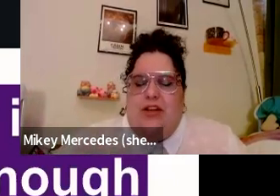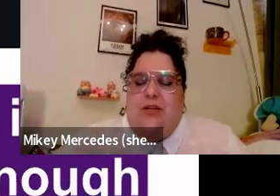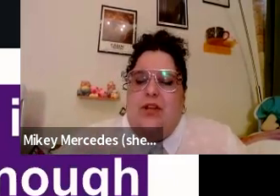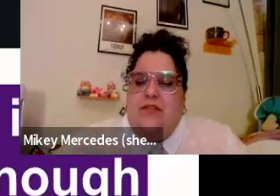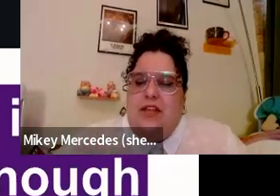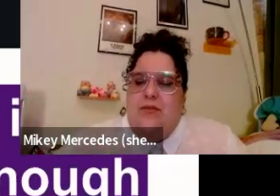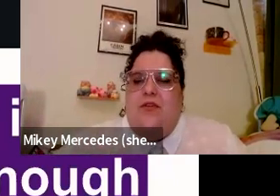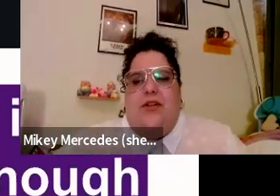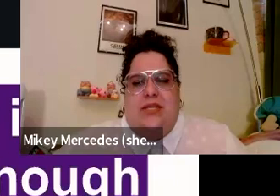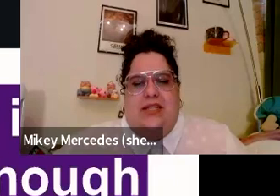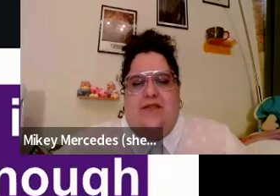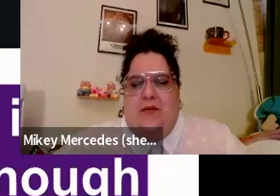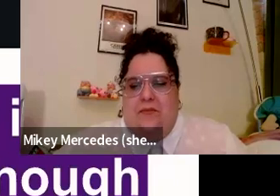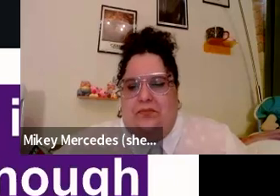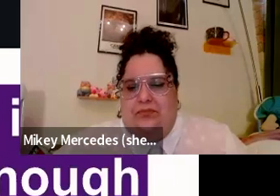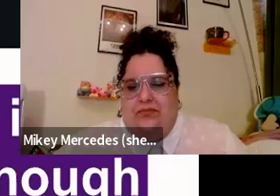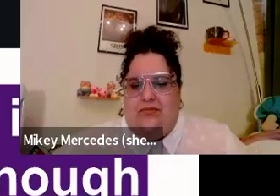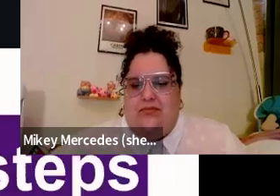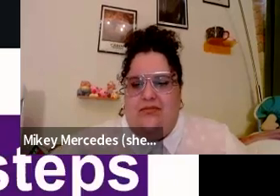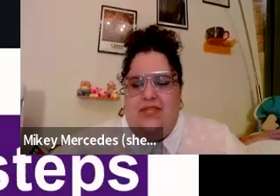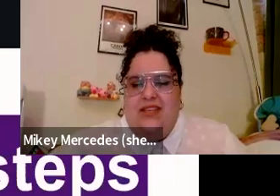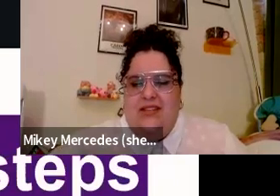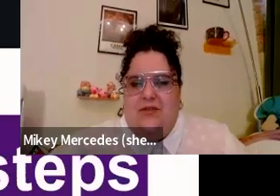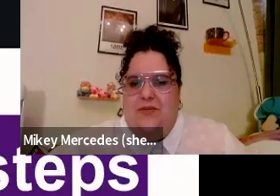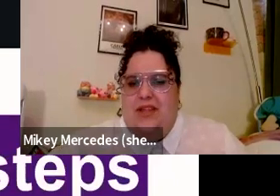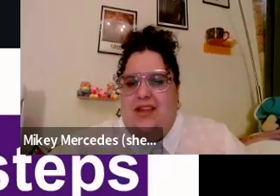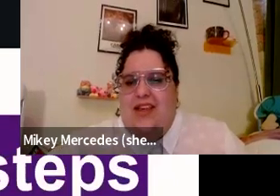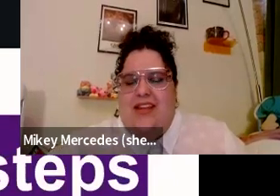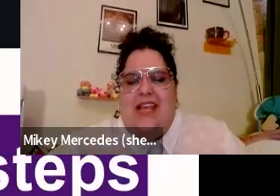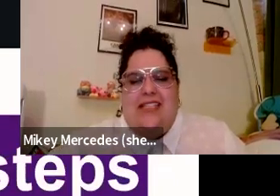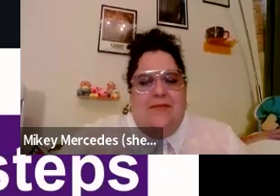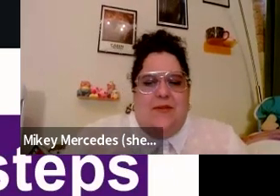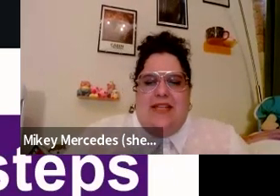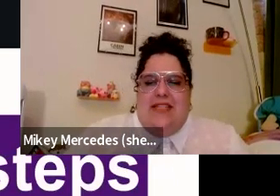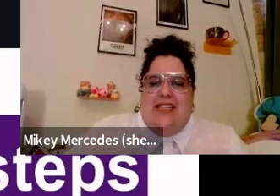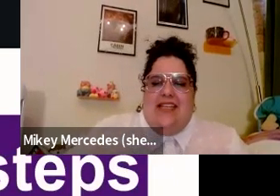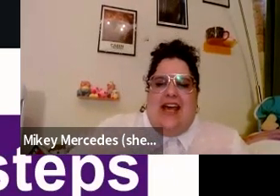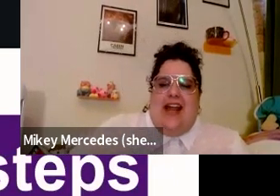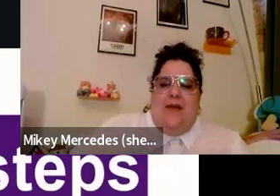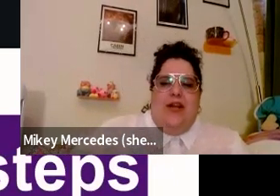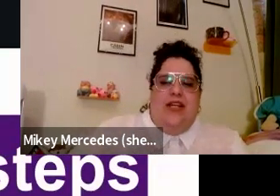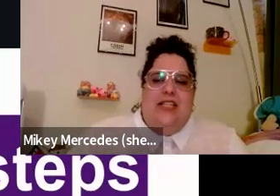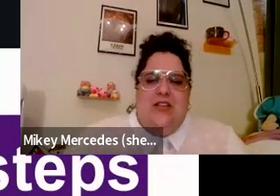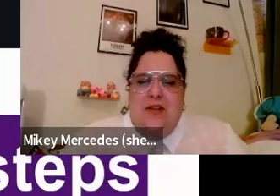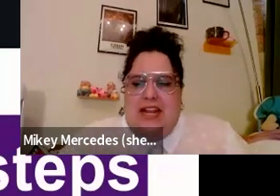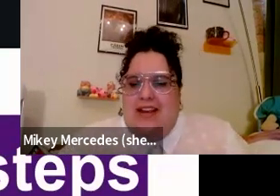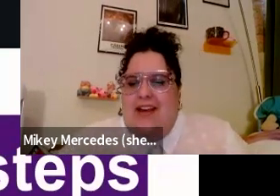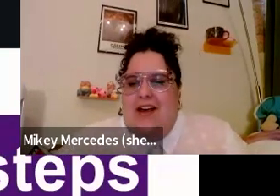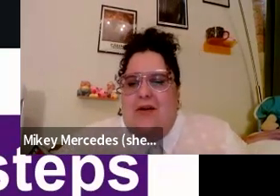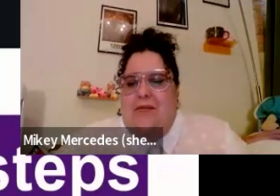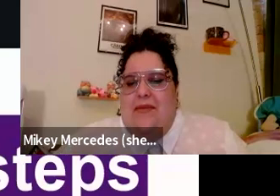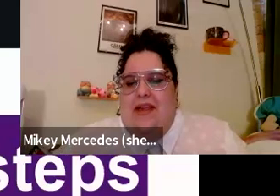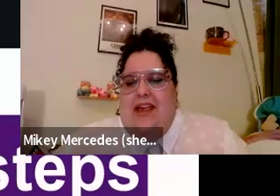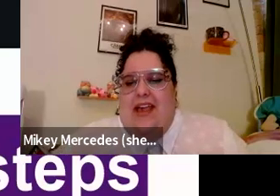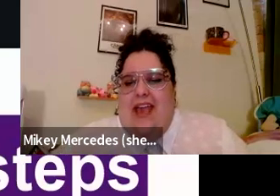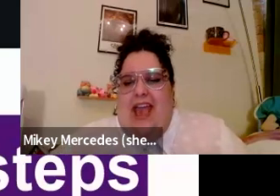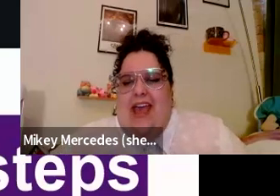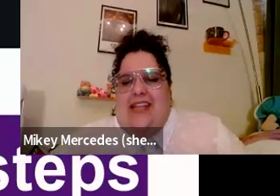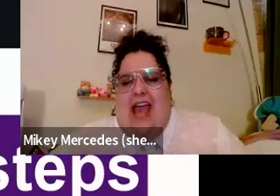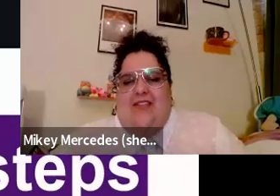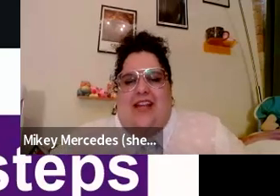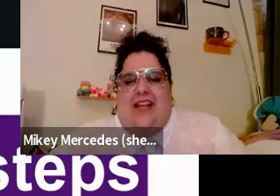She insisted to the employee I have no problems completing the paperwork because I can read and write. She demanded them